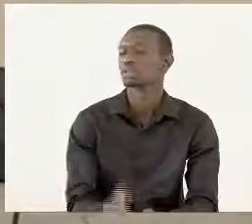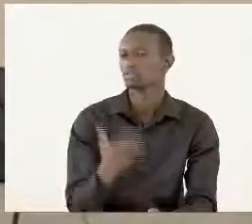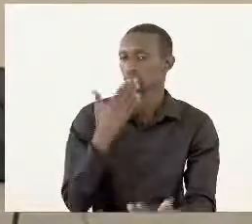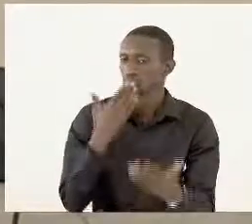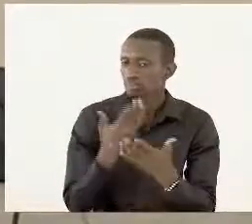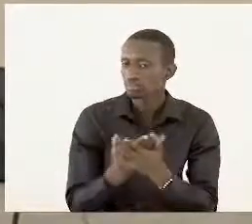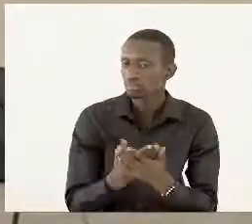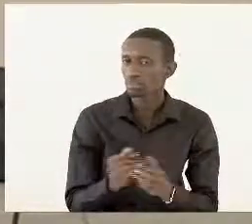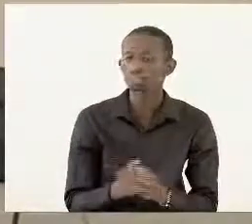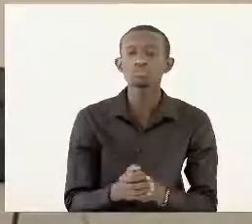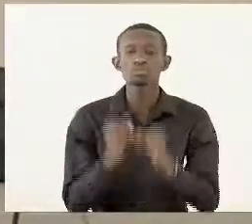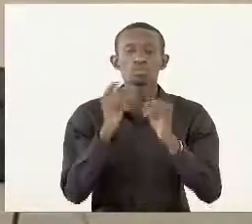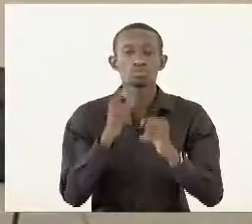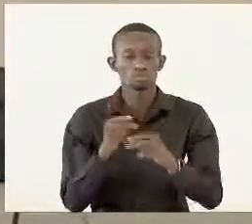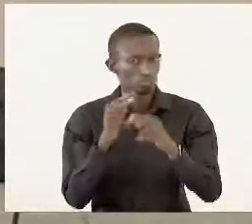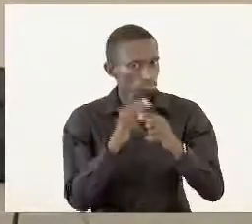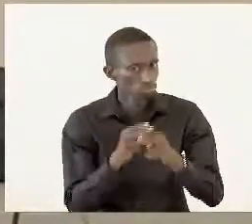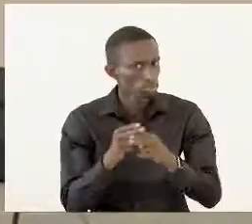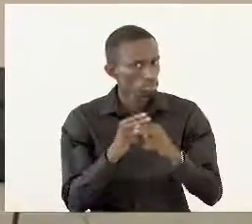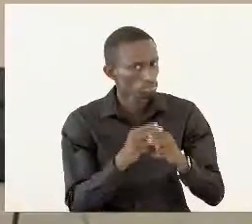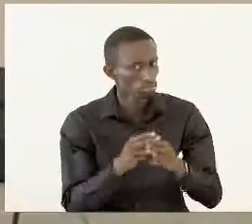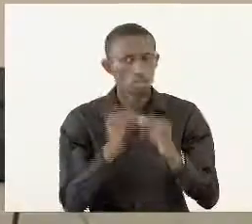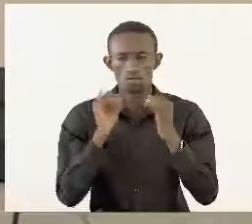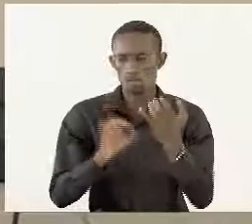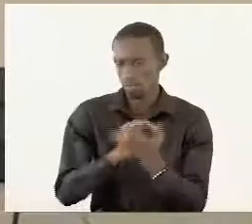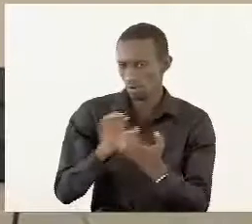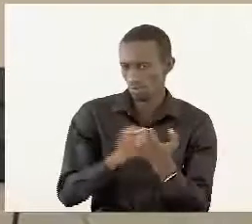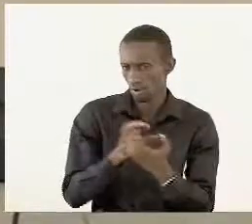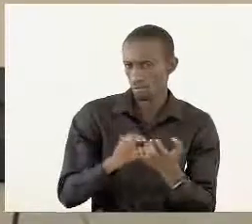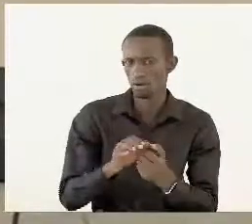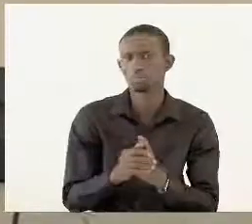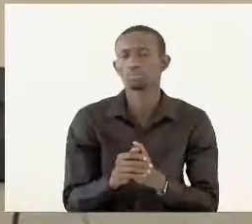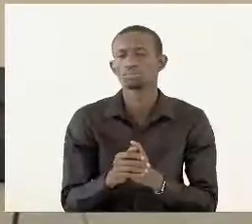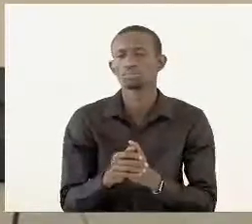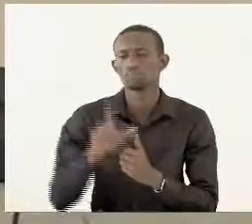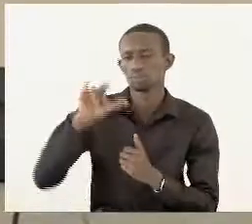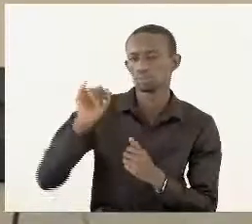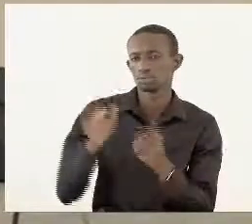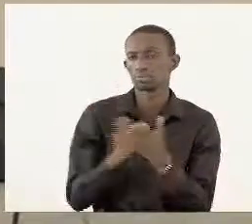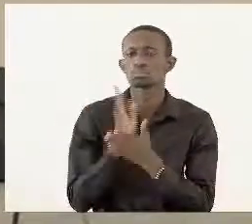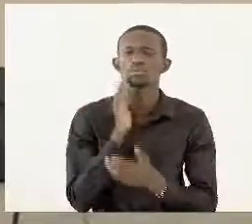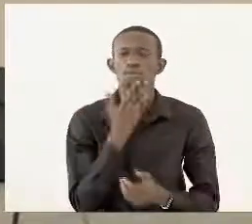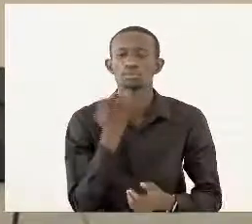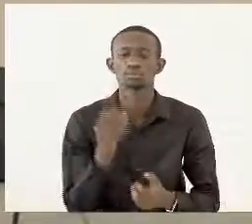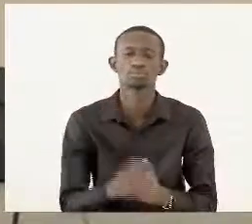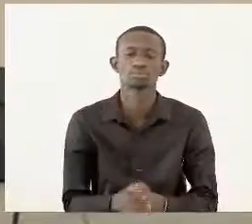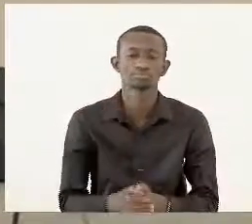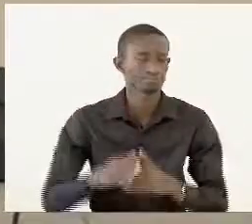you be very careful with these reactions when you want to carry them out.